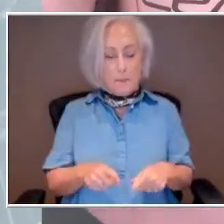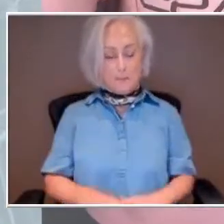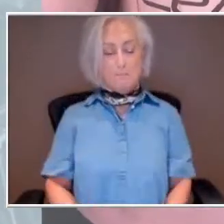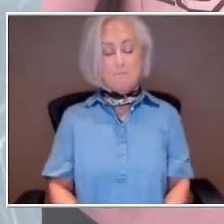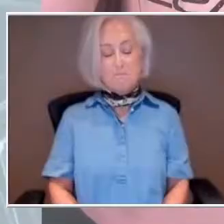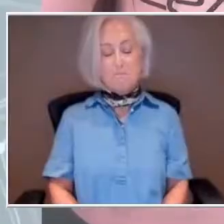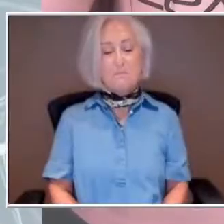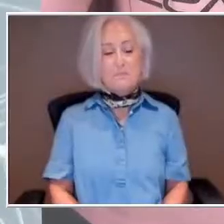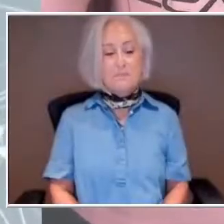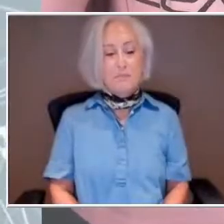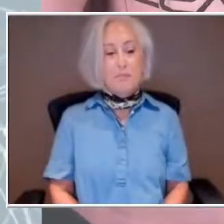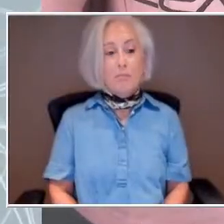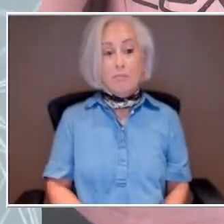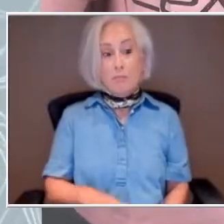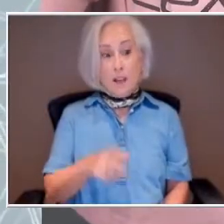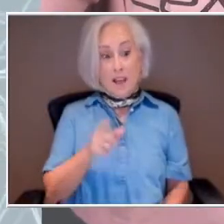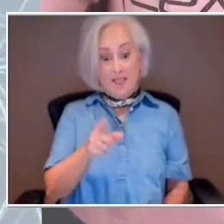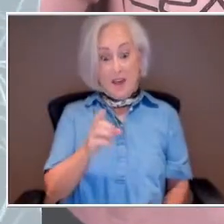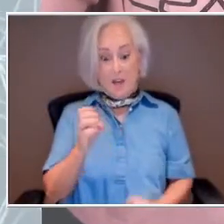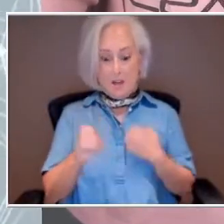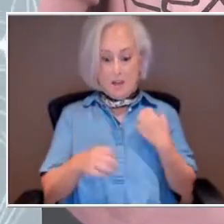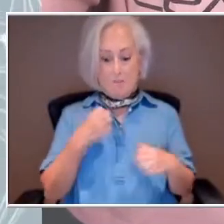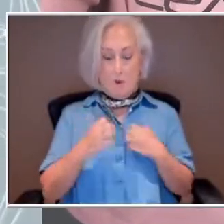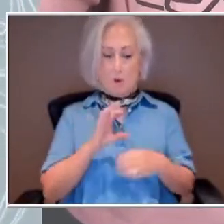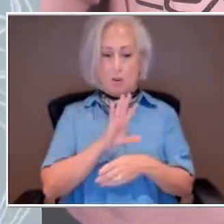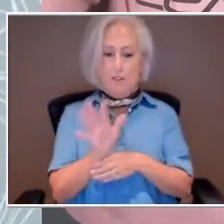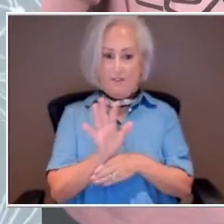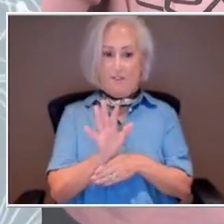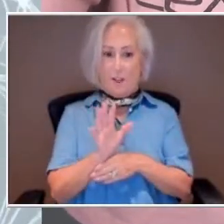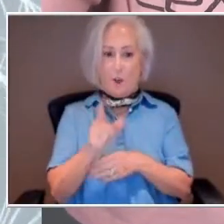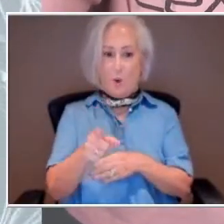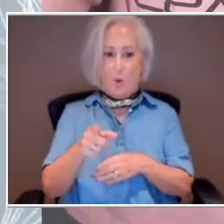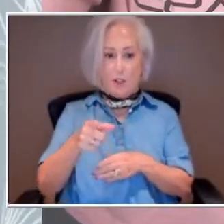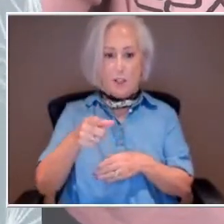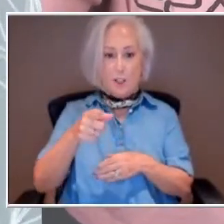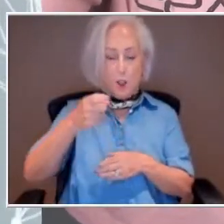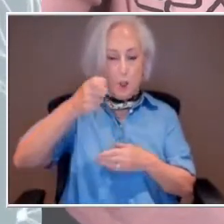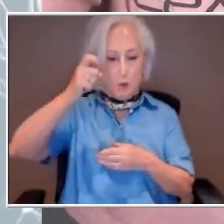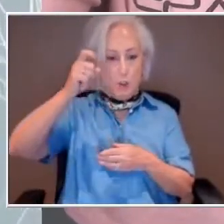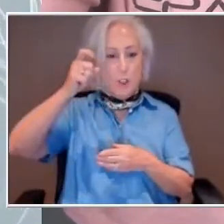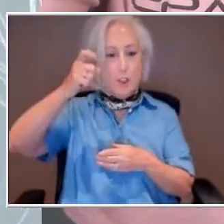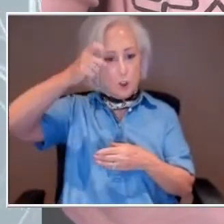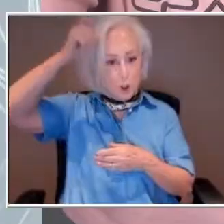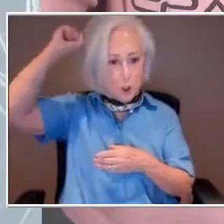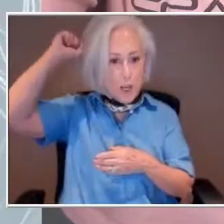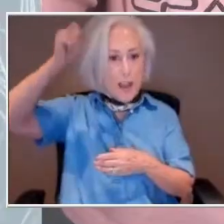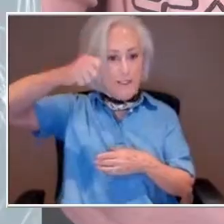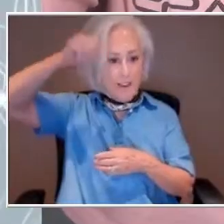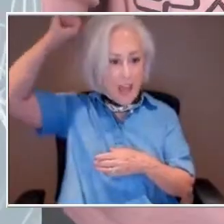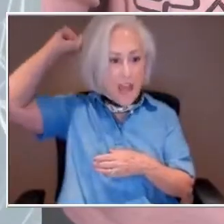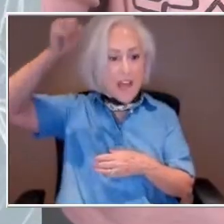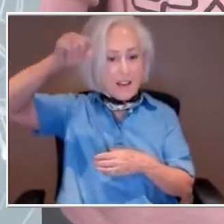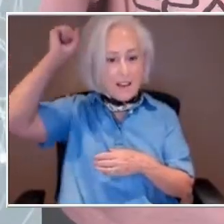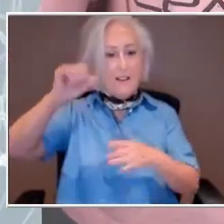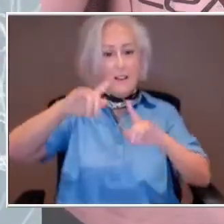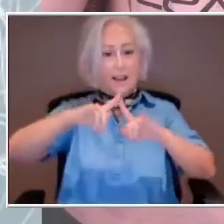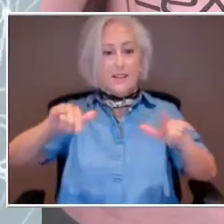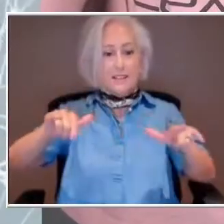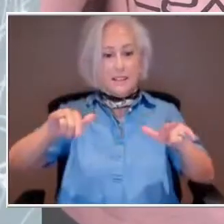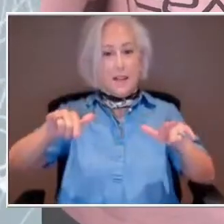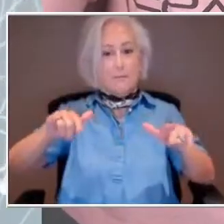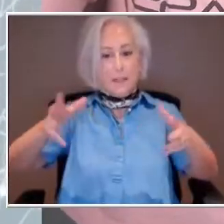It was an emotional video when you showed you shaving your head, but then it seems like you were somewhat embracing your hair